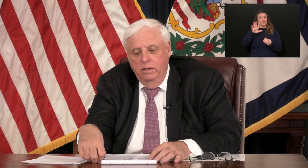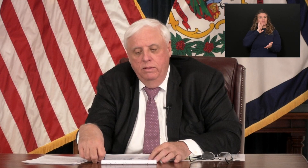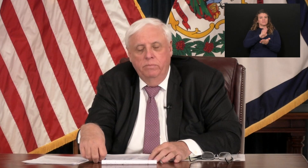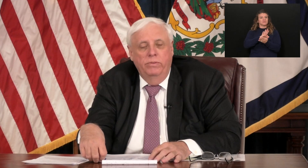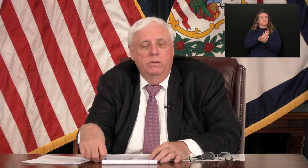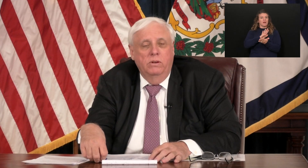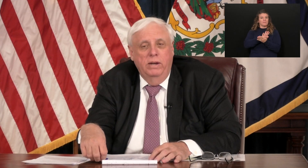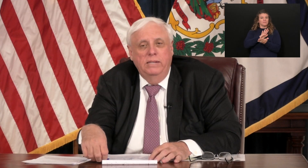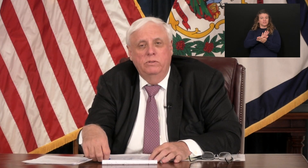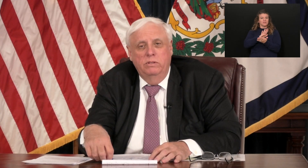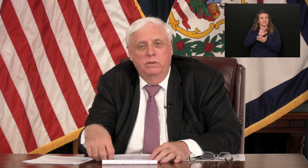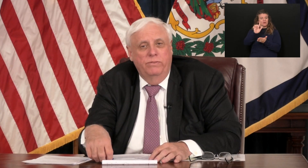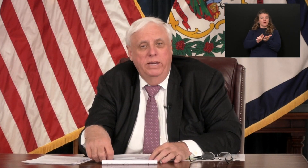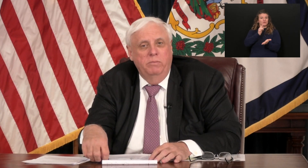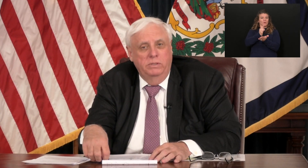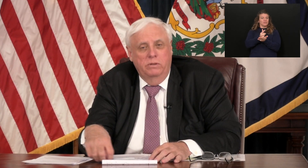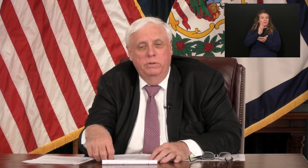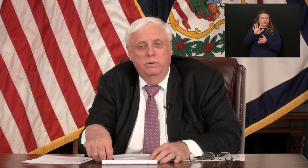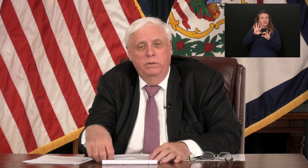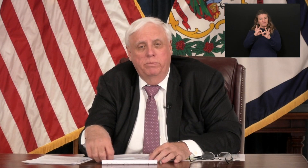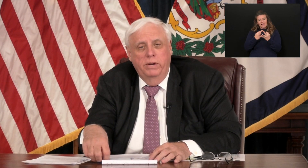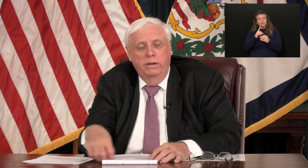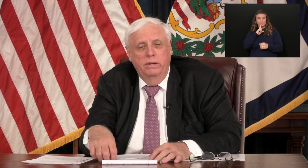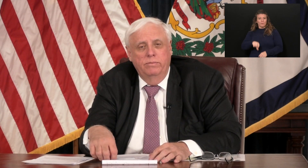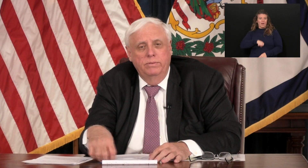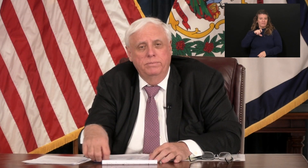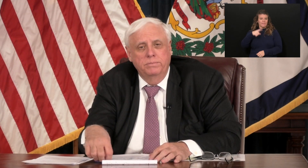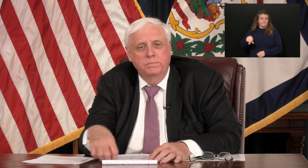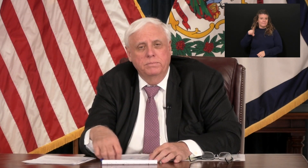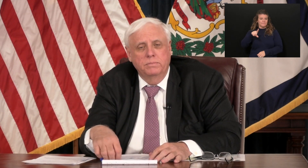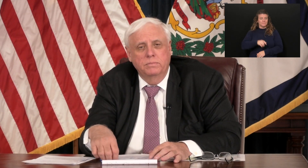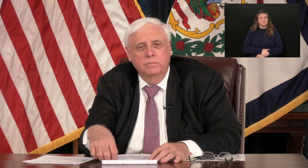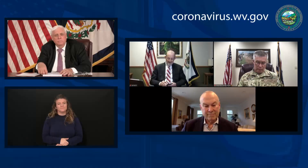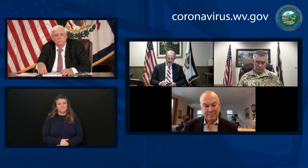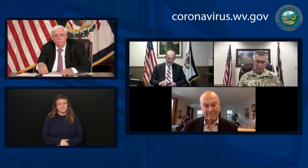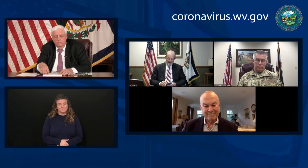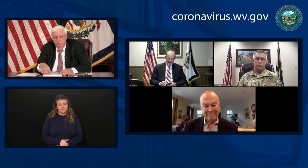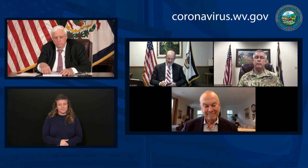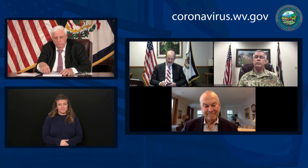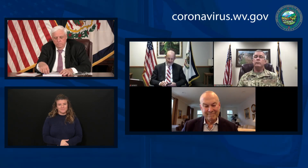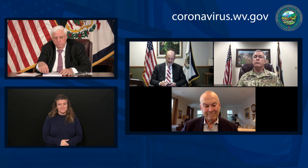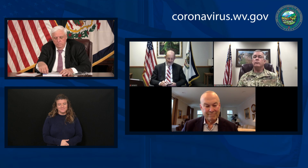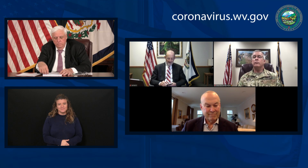that the graduates and their families are really, really proud of.